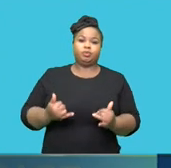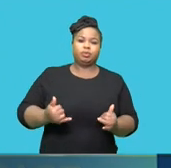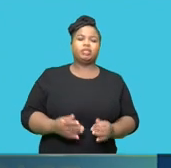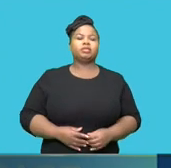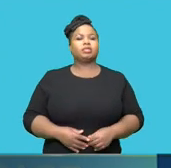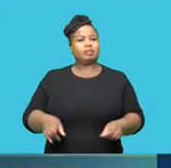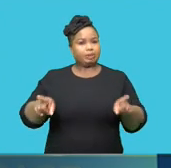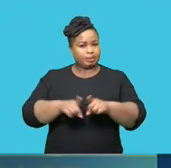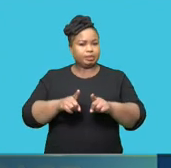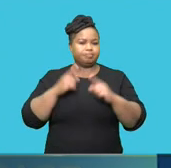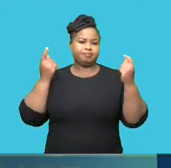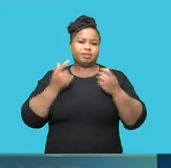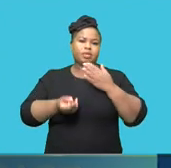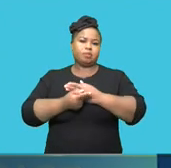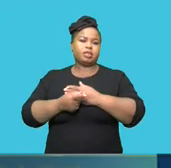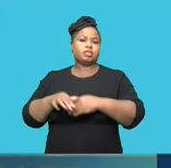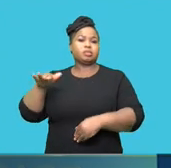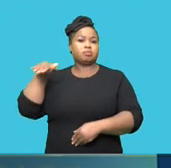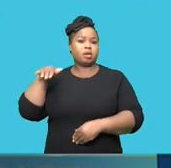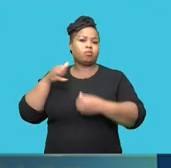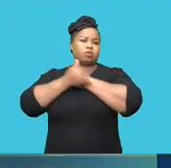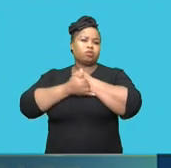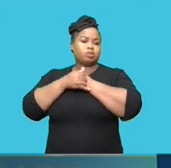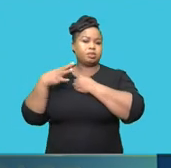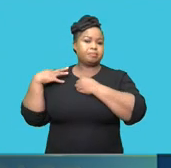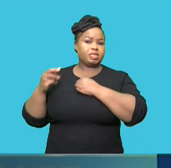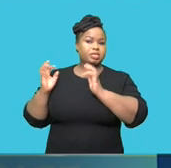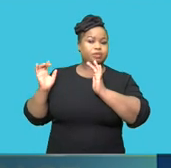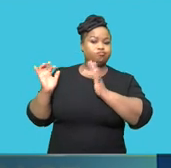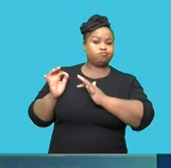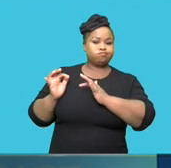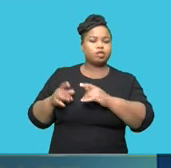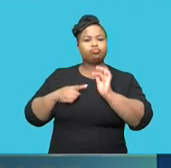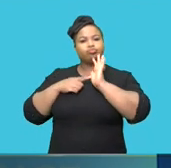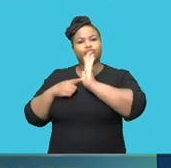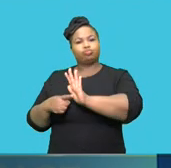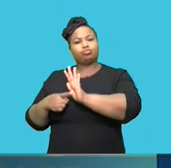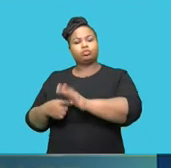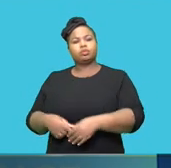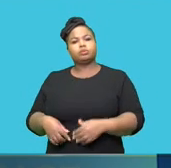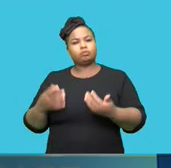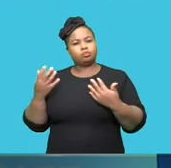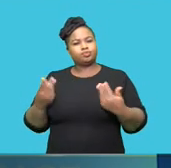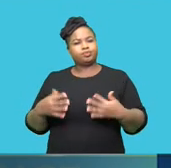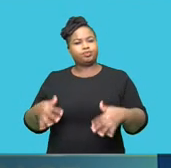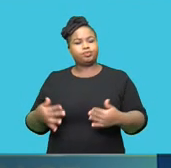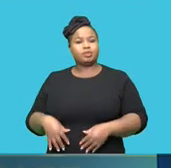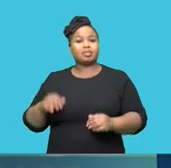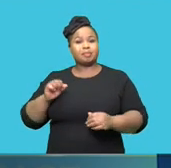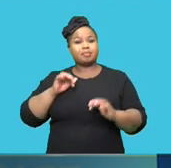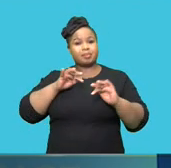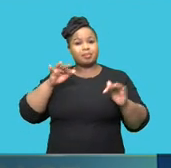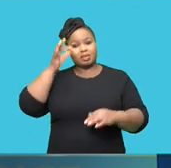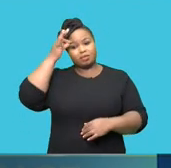the very same event has happened in Zimbabwe, where ministers are in Zimbabwe to showcase the demonstration of what public service can